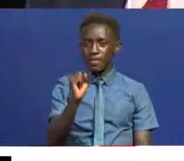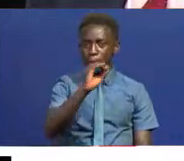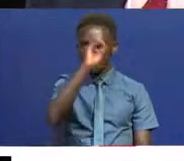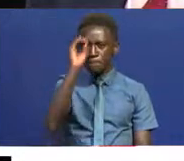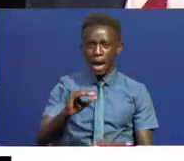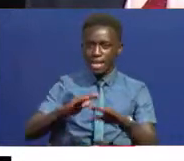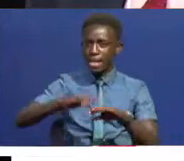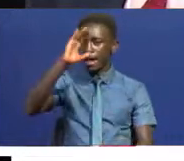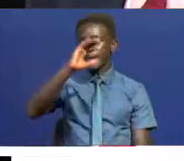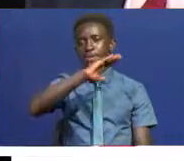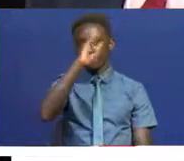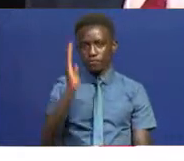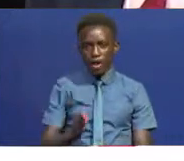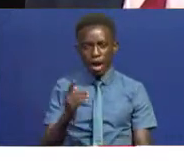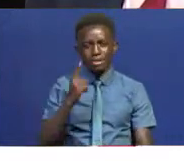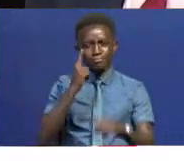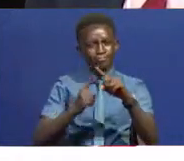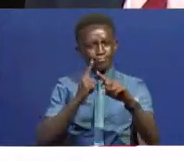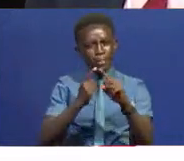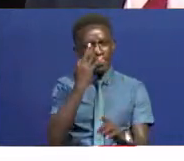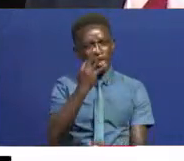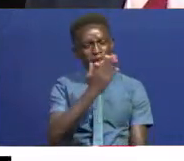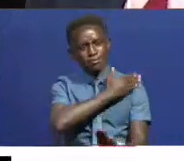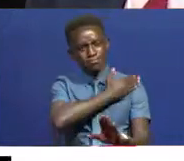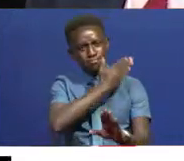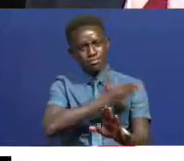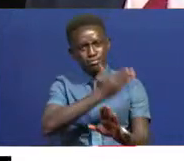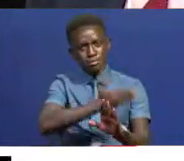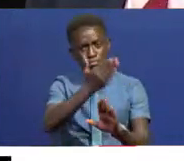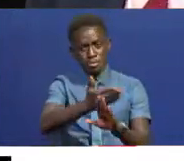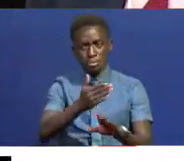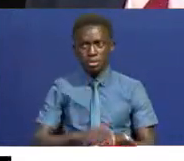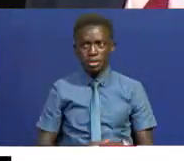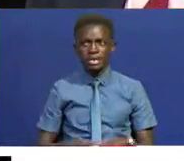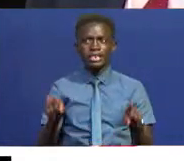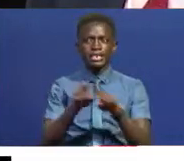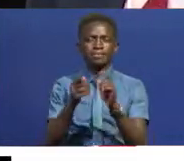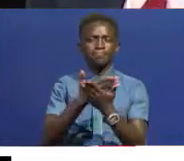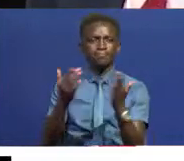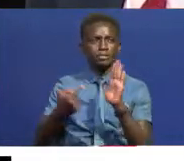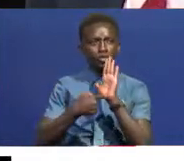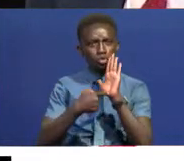of revenue for 3 years consecutively. They have also demonstrated.